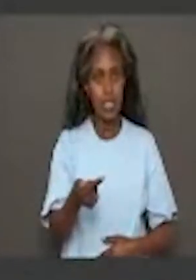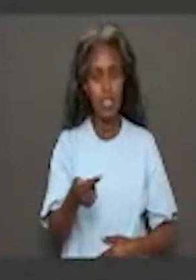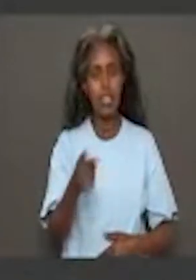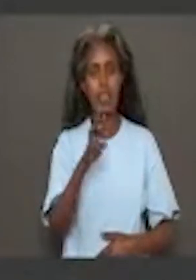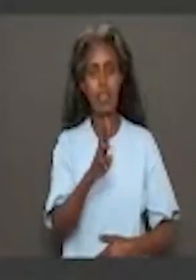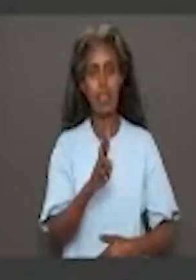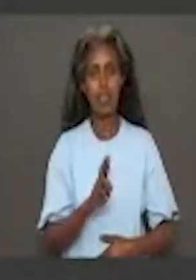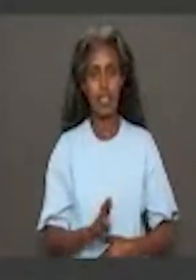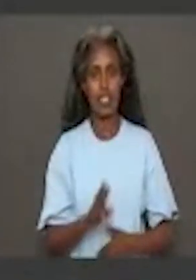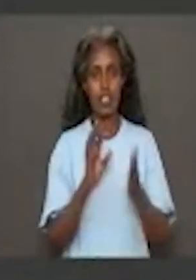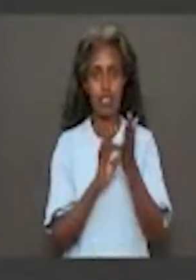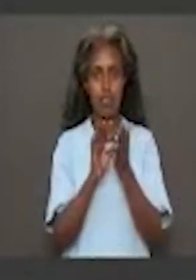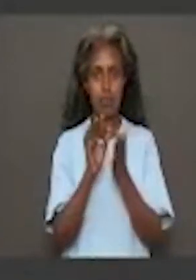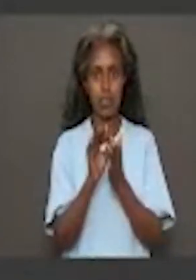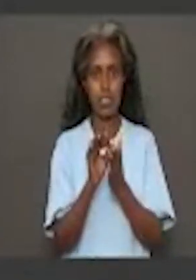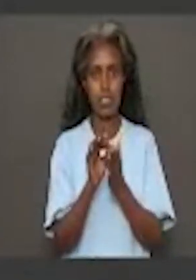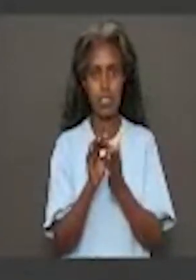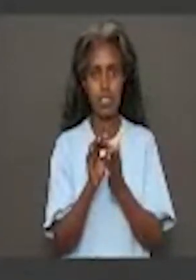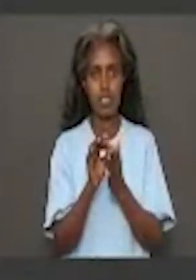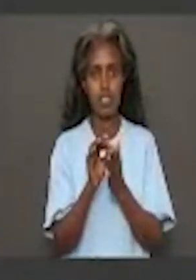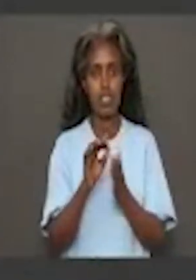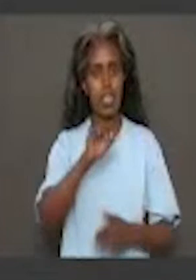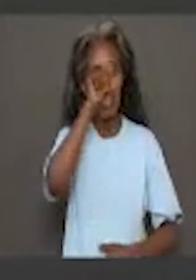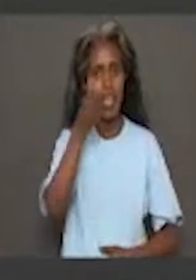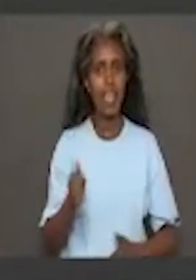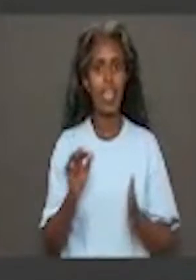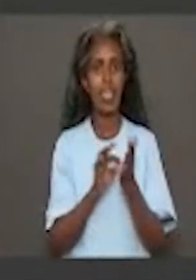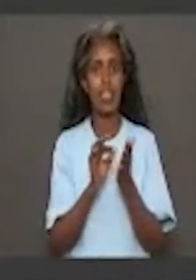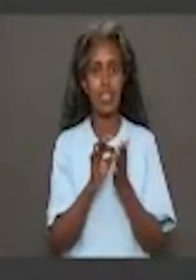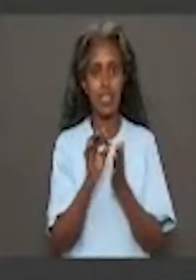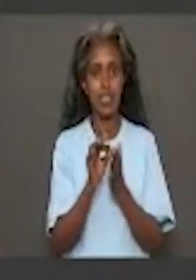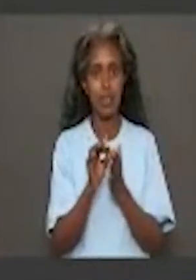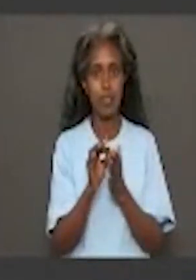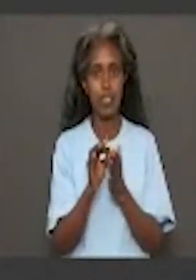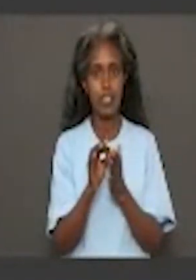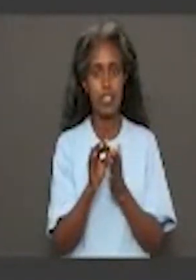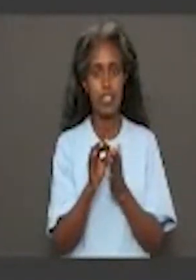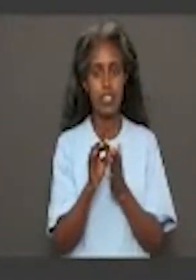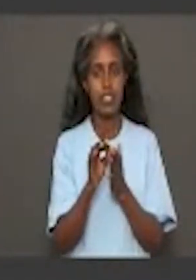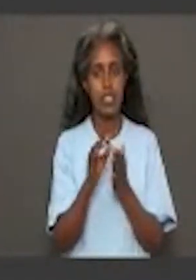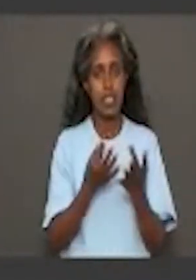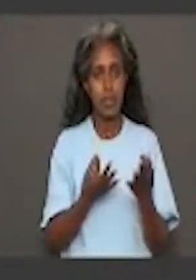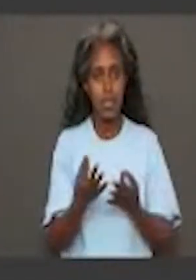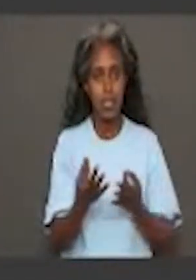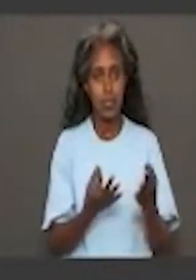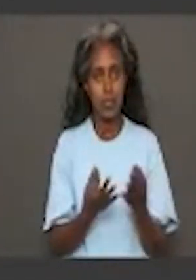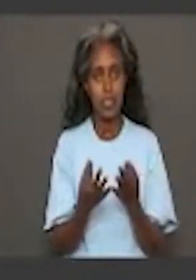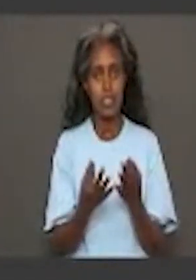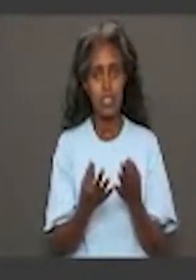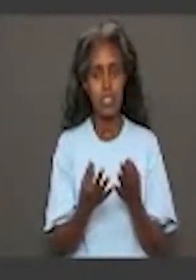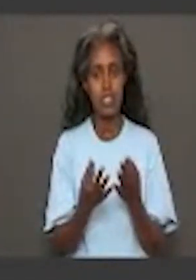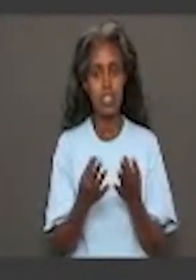that a rational number is any number that can be